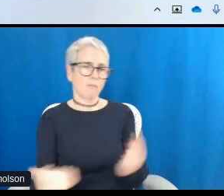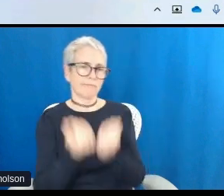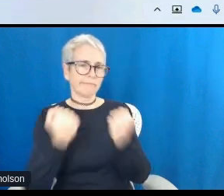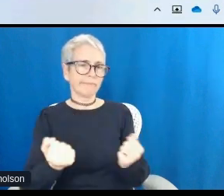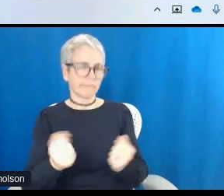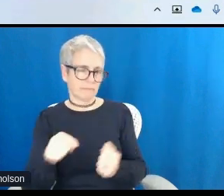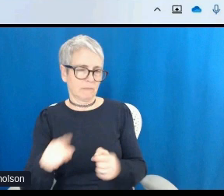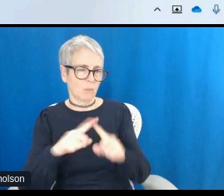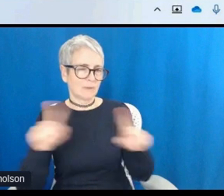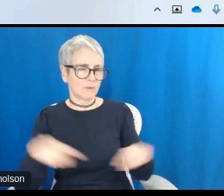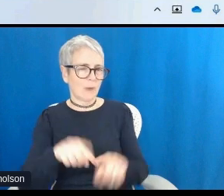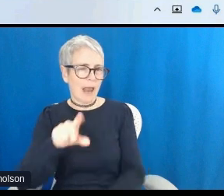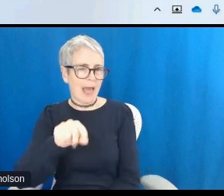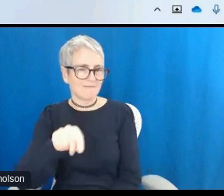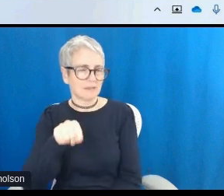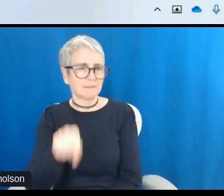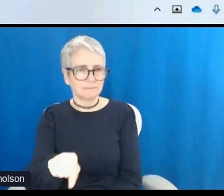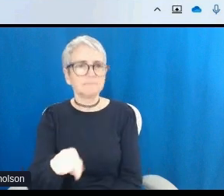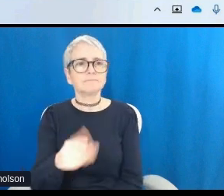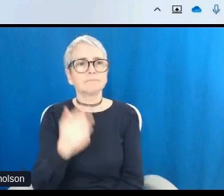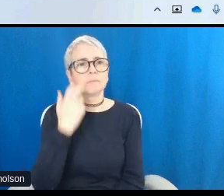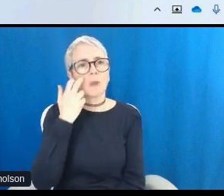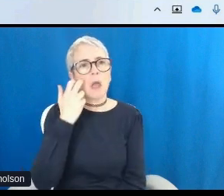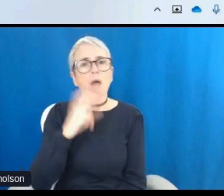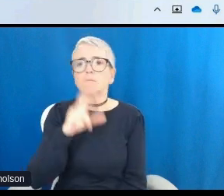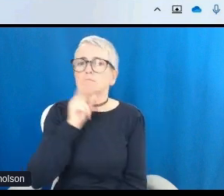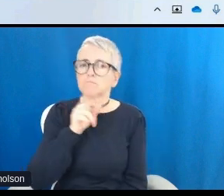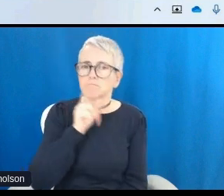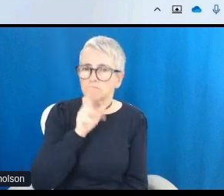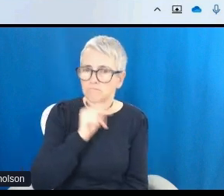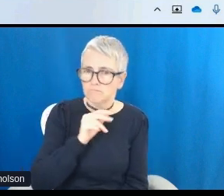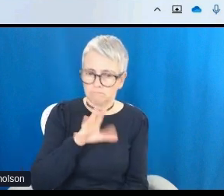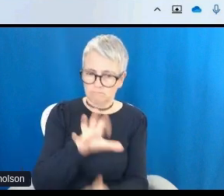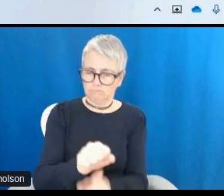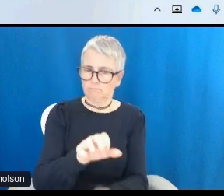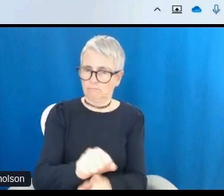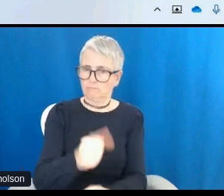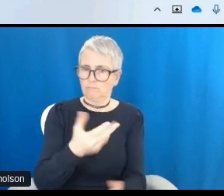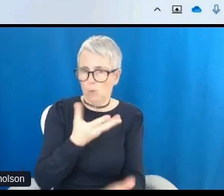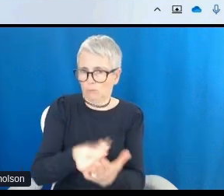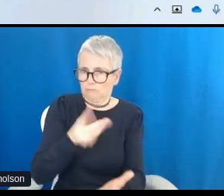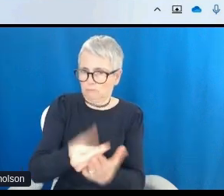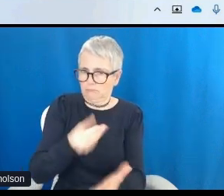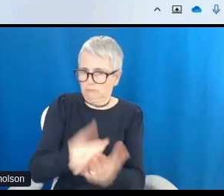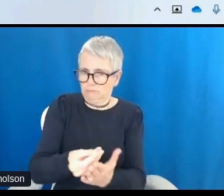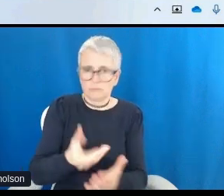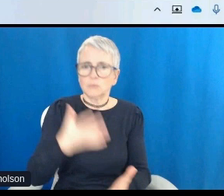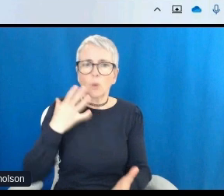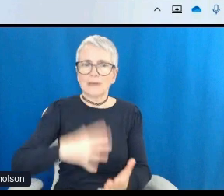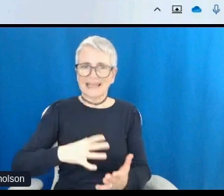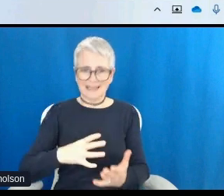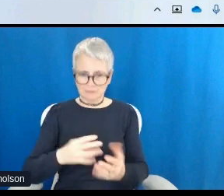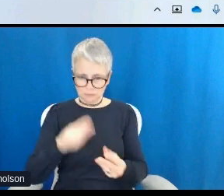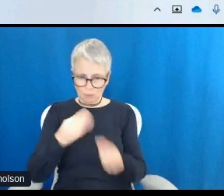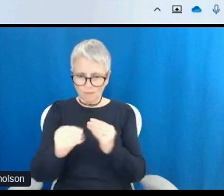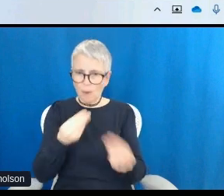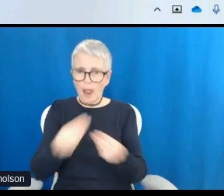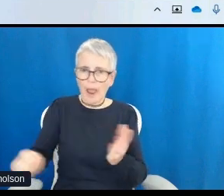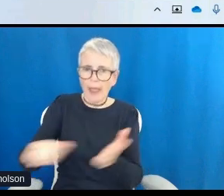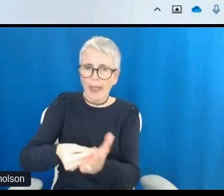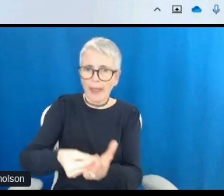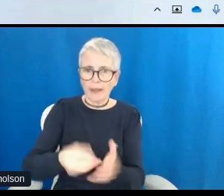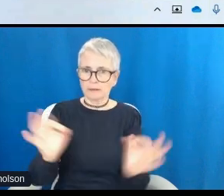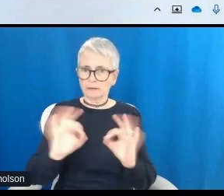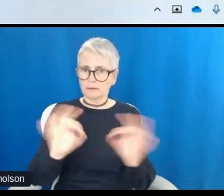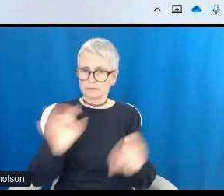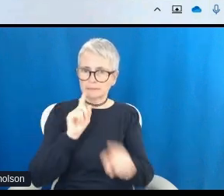your voice to dictate anything. You don't need extra software for that. We have that built in. And Windows key H basically brings that up.